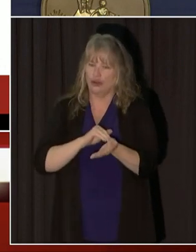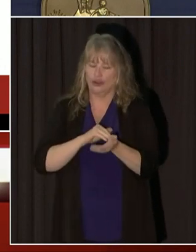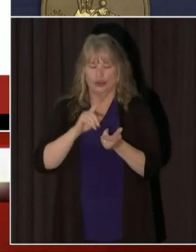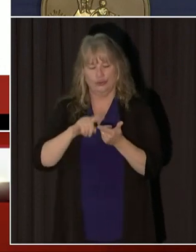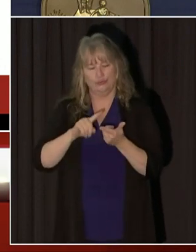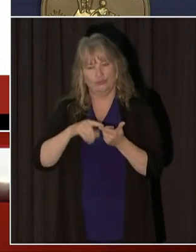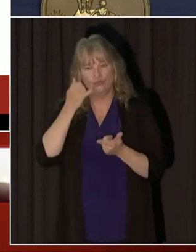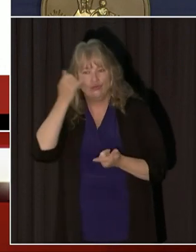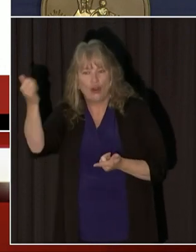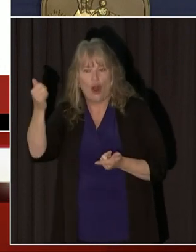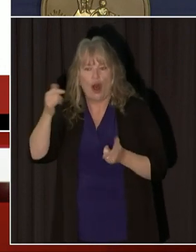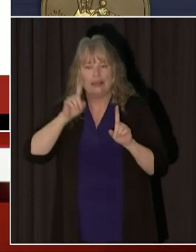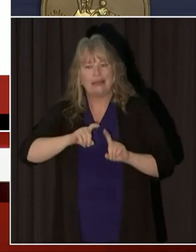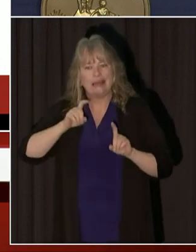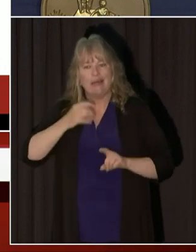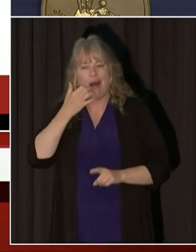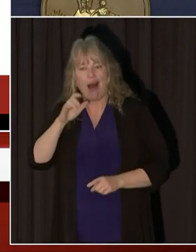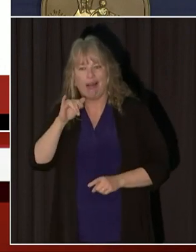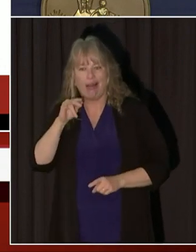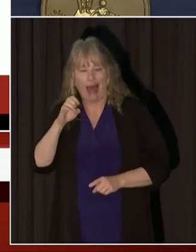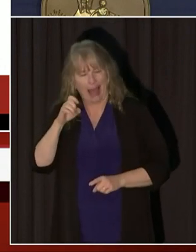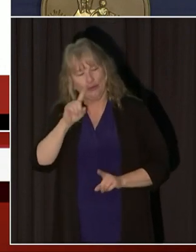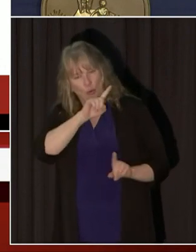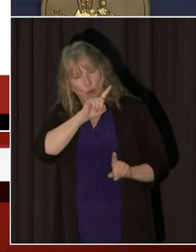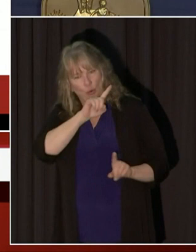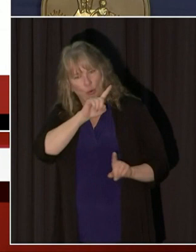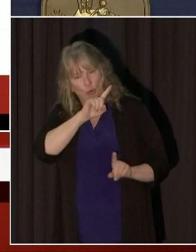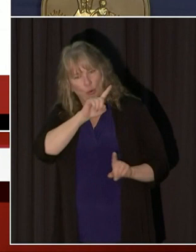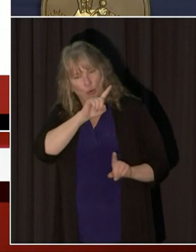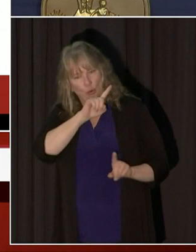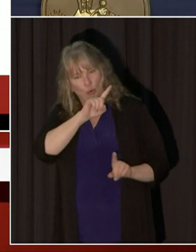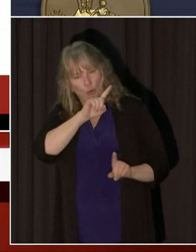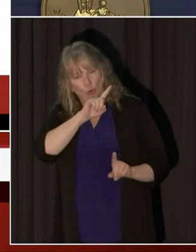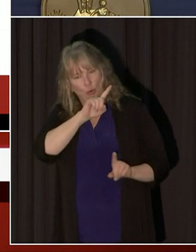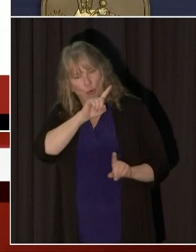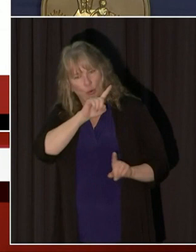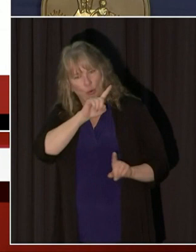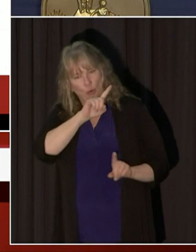testing hotline to get a test. If you have